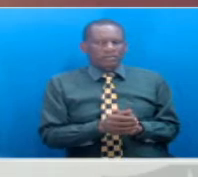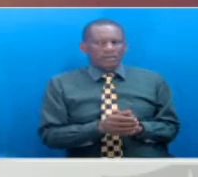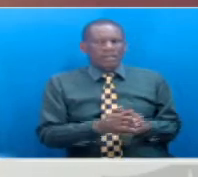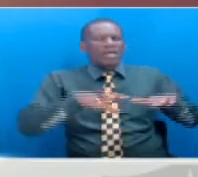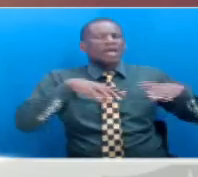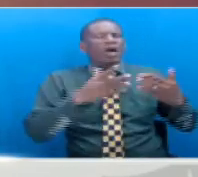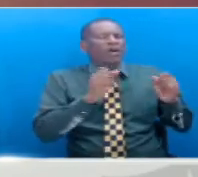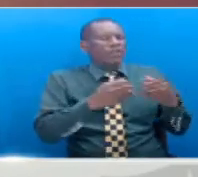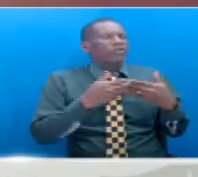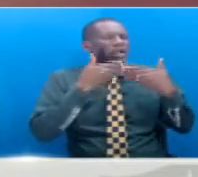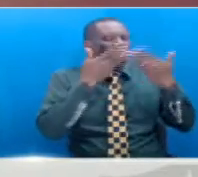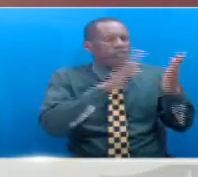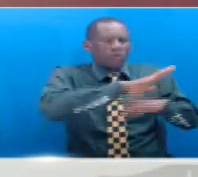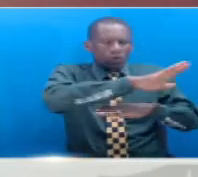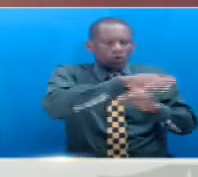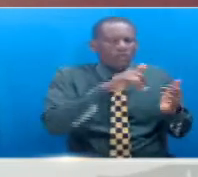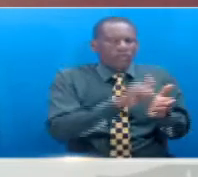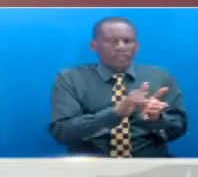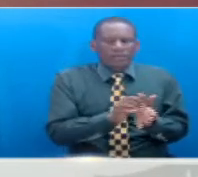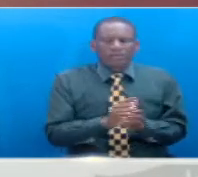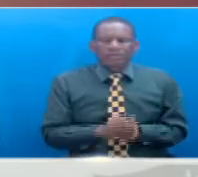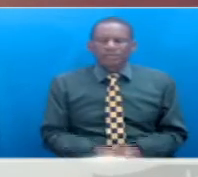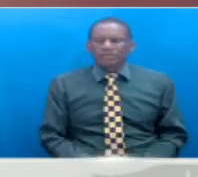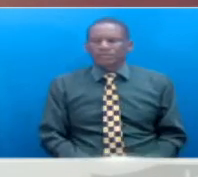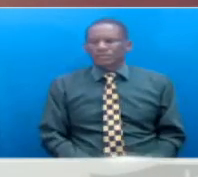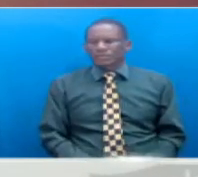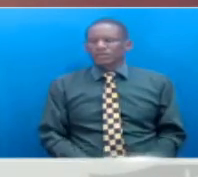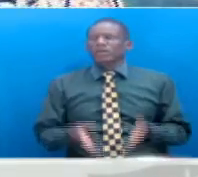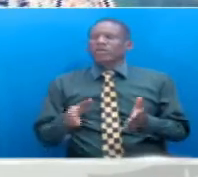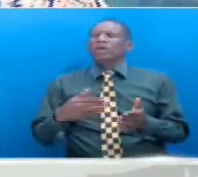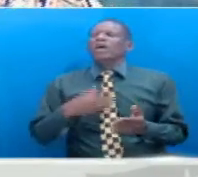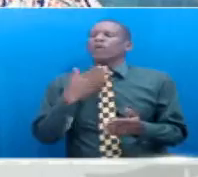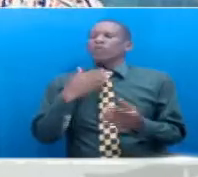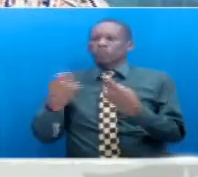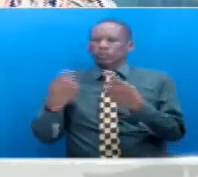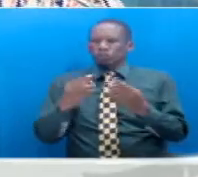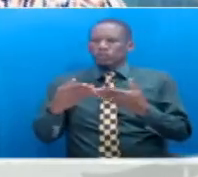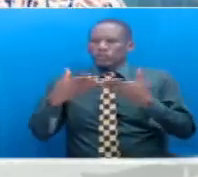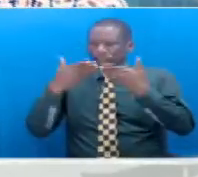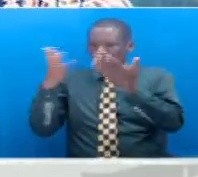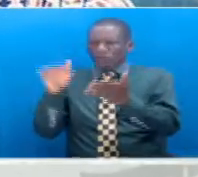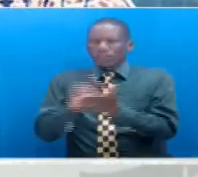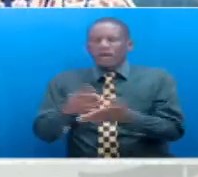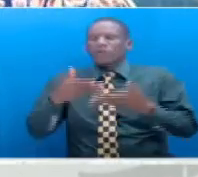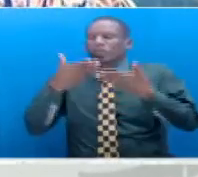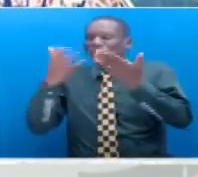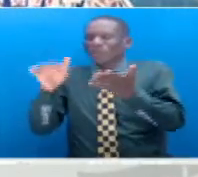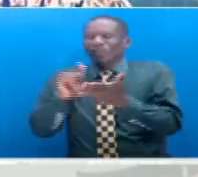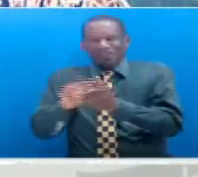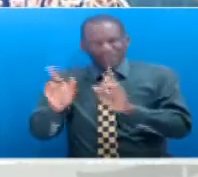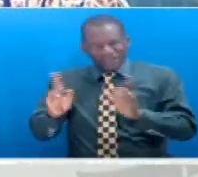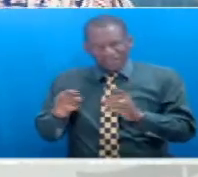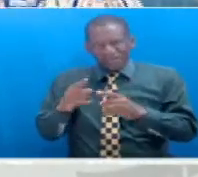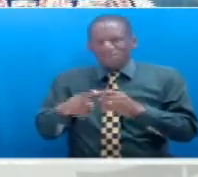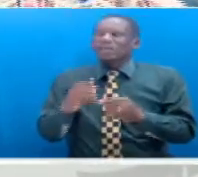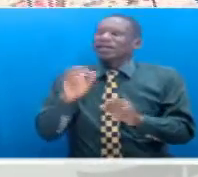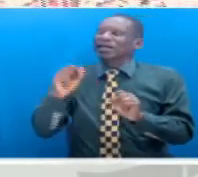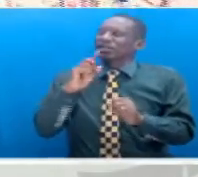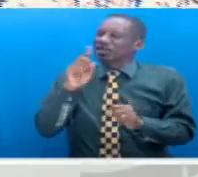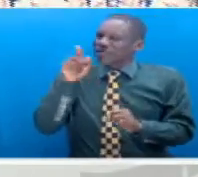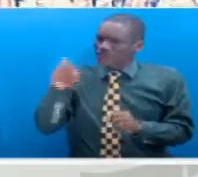How do you respond to all of that? Let me not respond to that, but let me tell